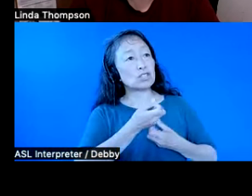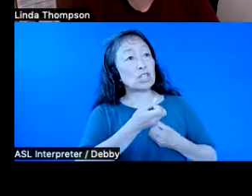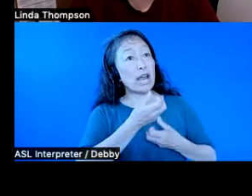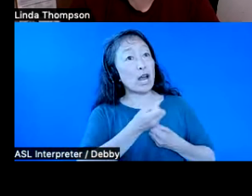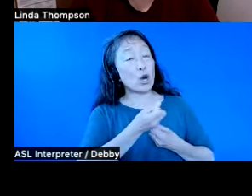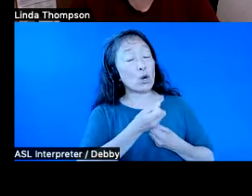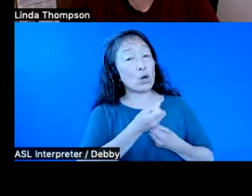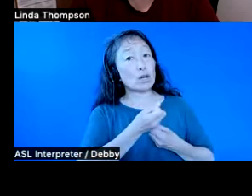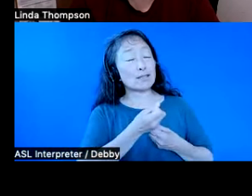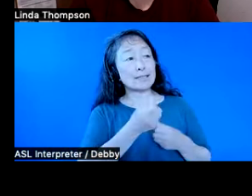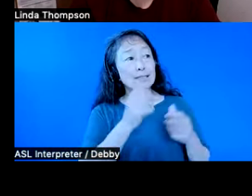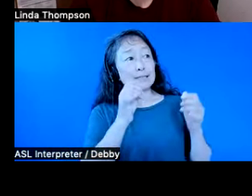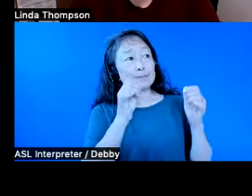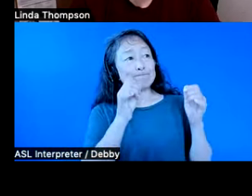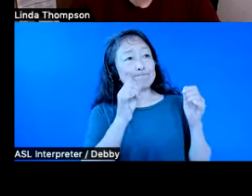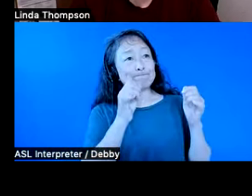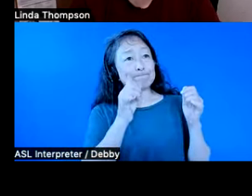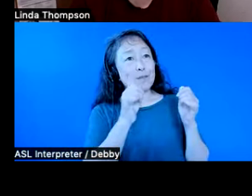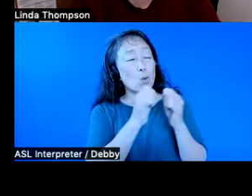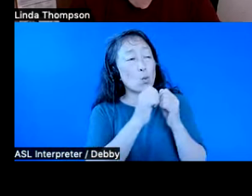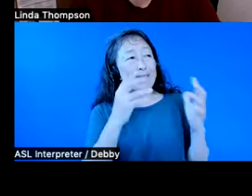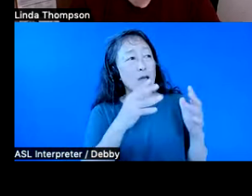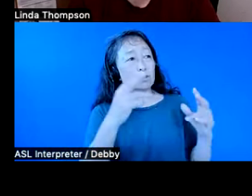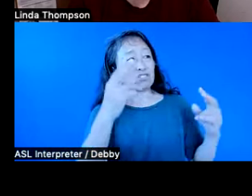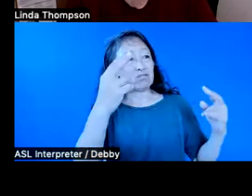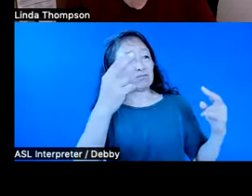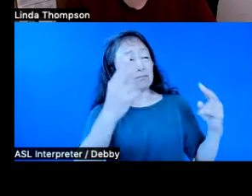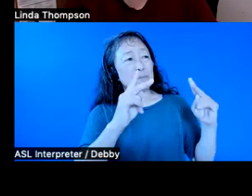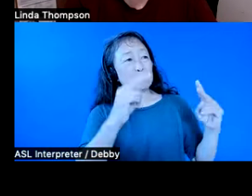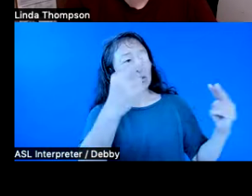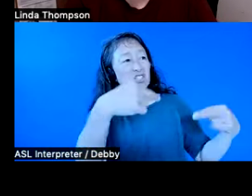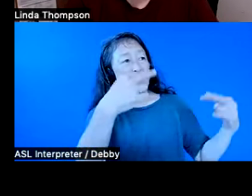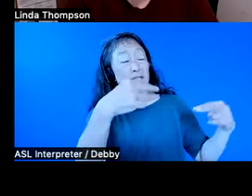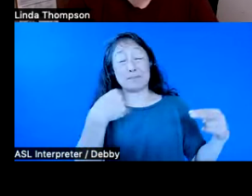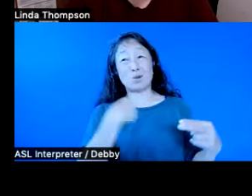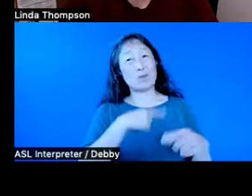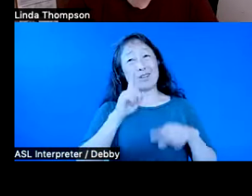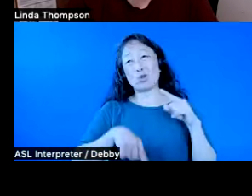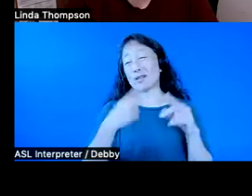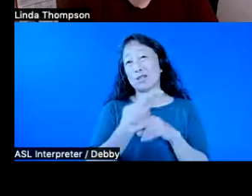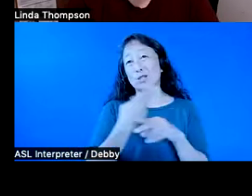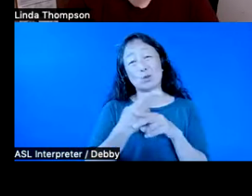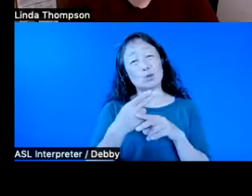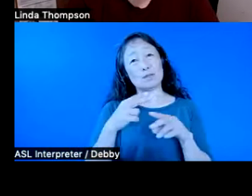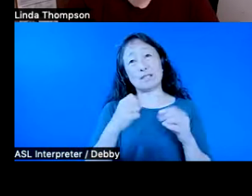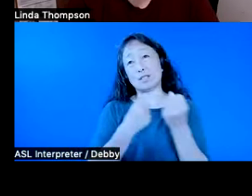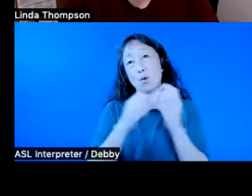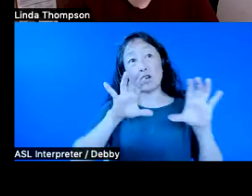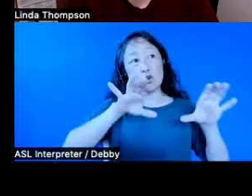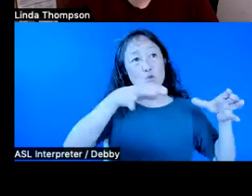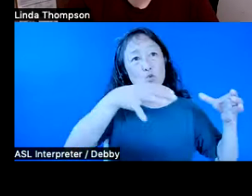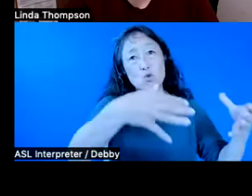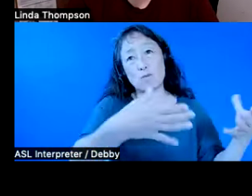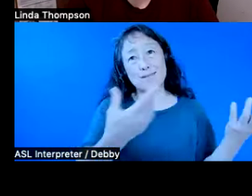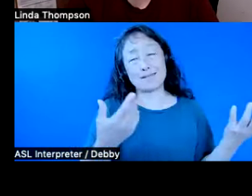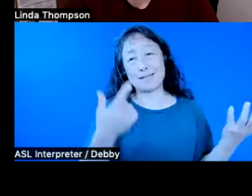with support groups because our community was so small and people didn't want other people listening to them. So we did better